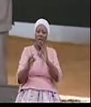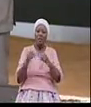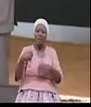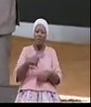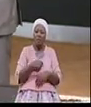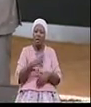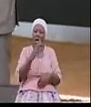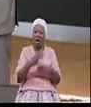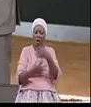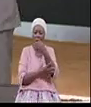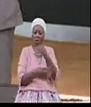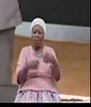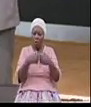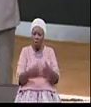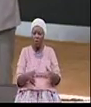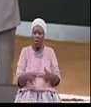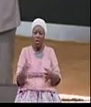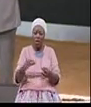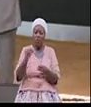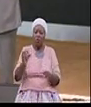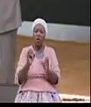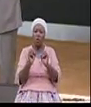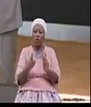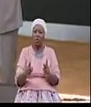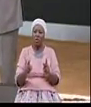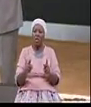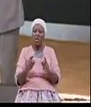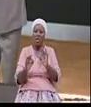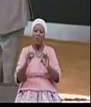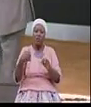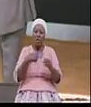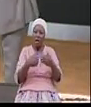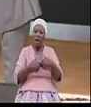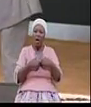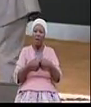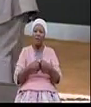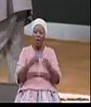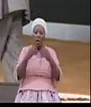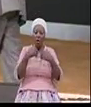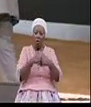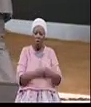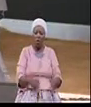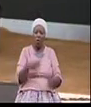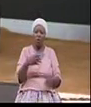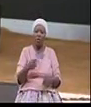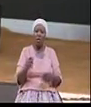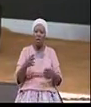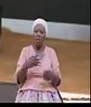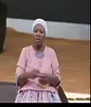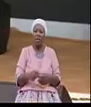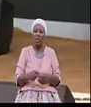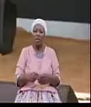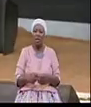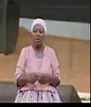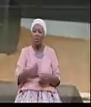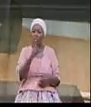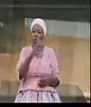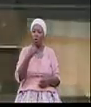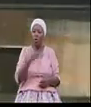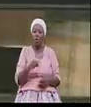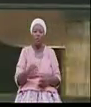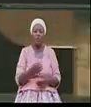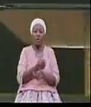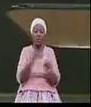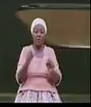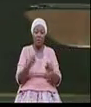spiritual opportunity, if we have lost the evidence of salvation, what are we to do?